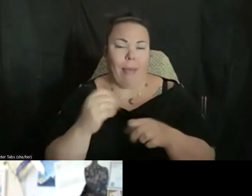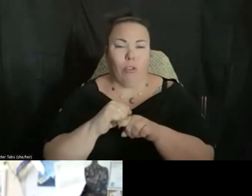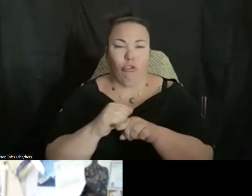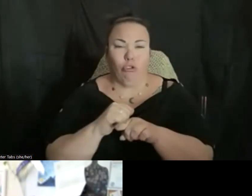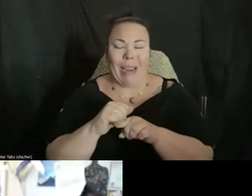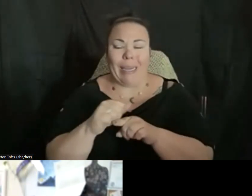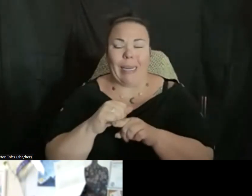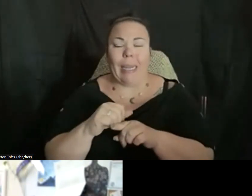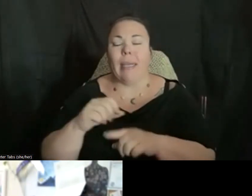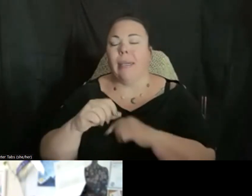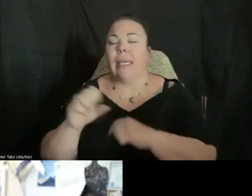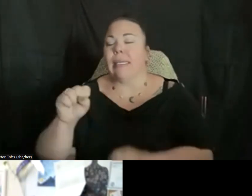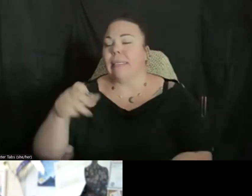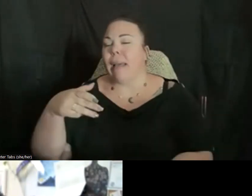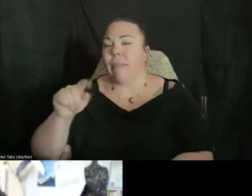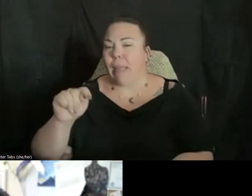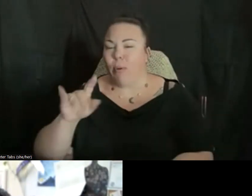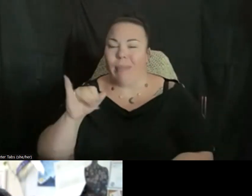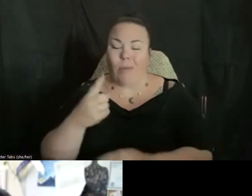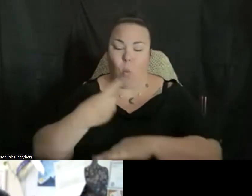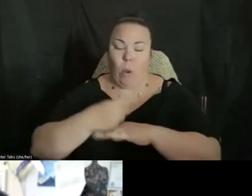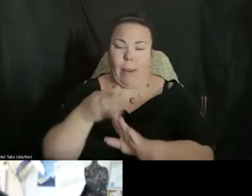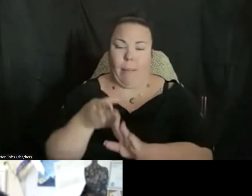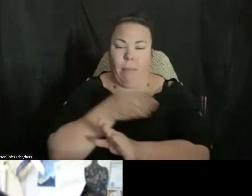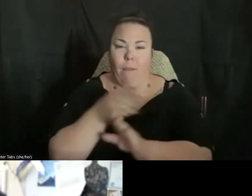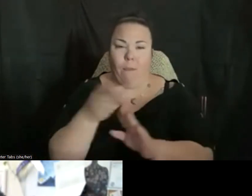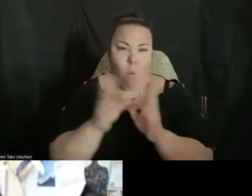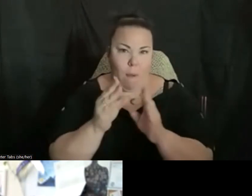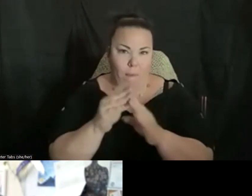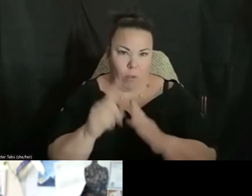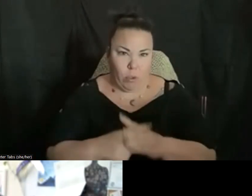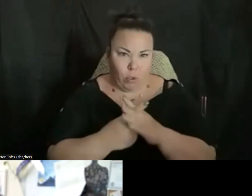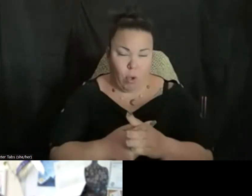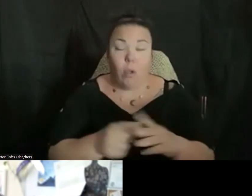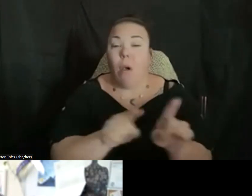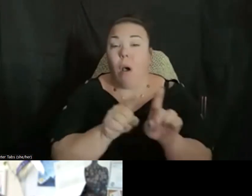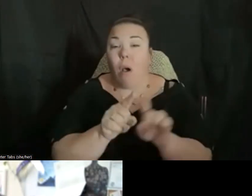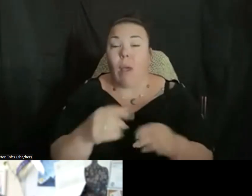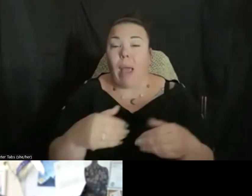we'll have one next month, kind of intensive for folks that are very new.